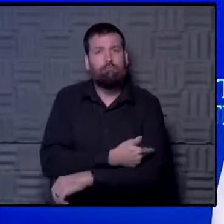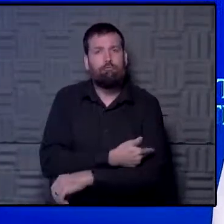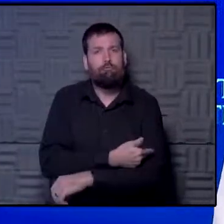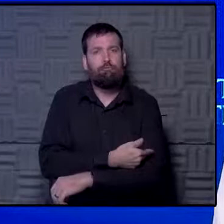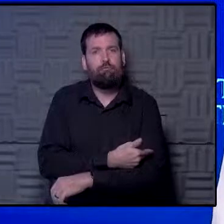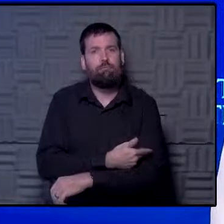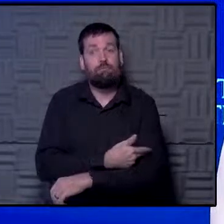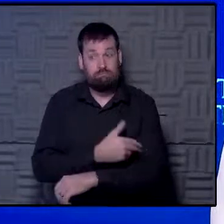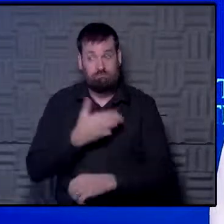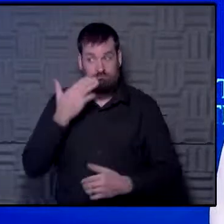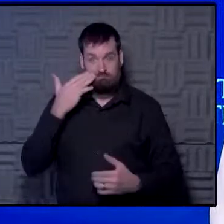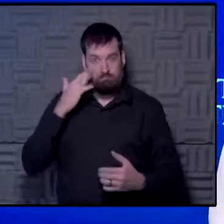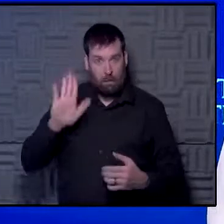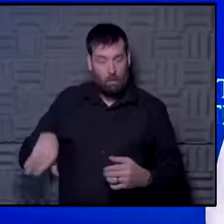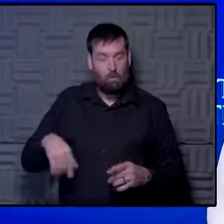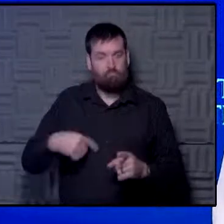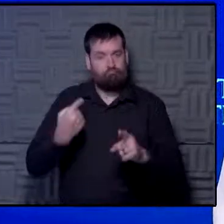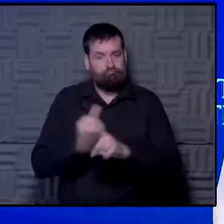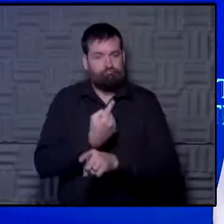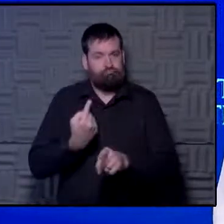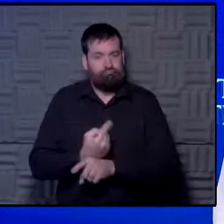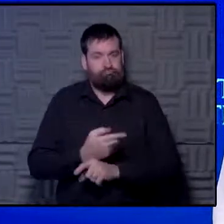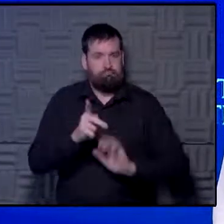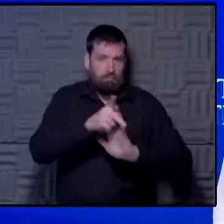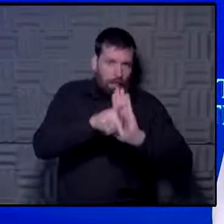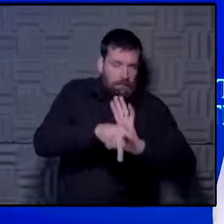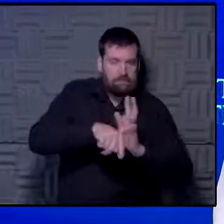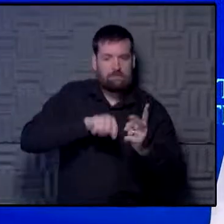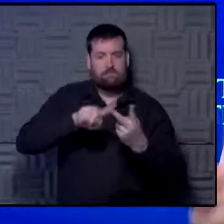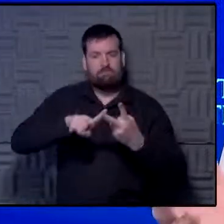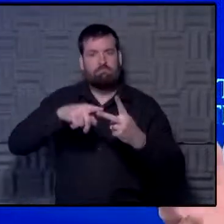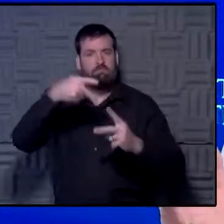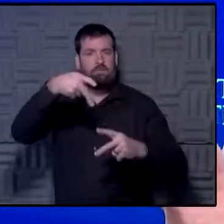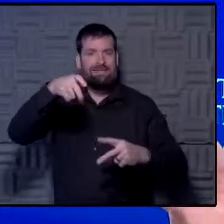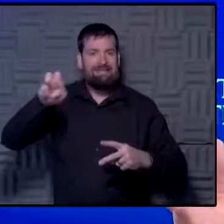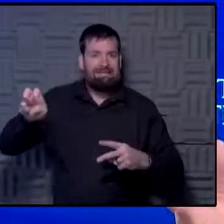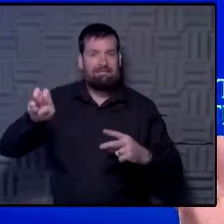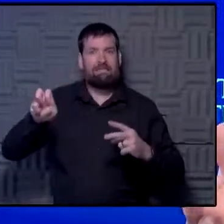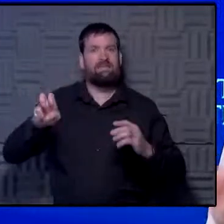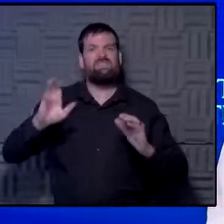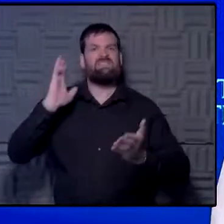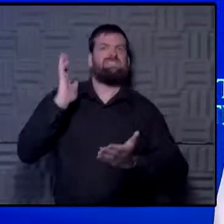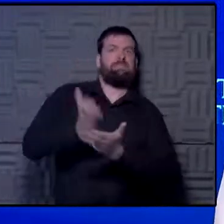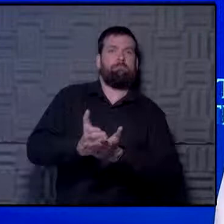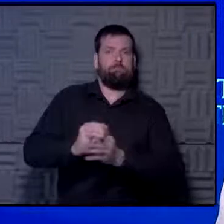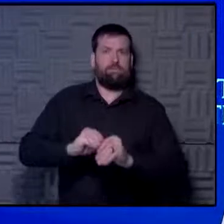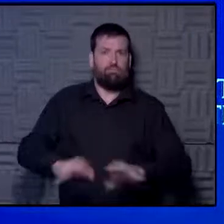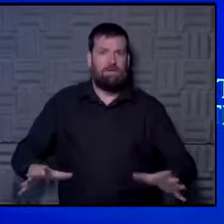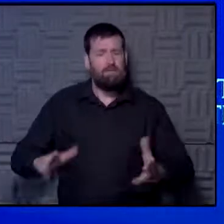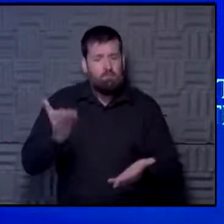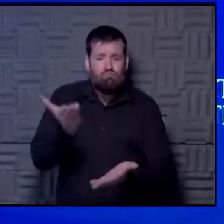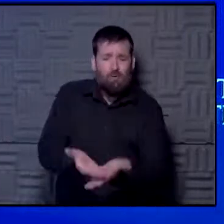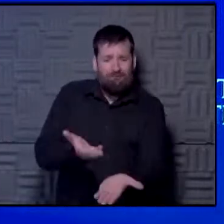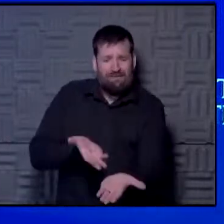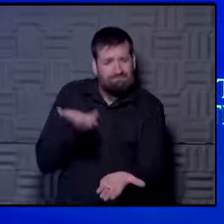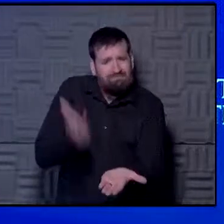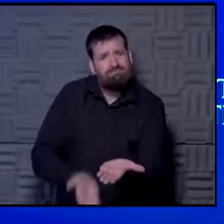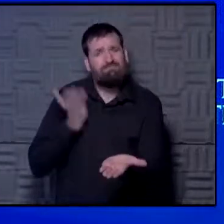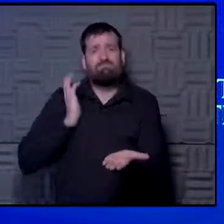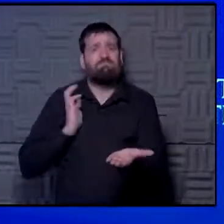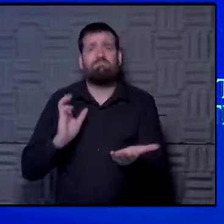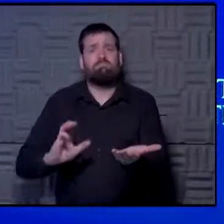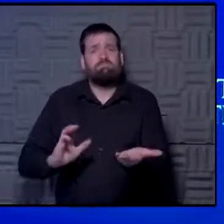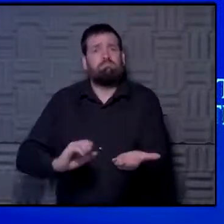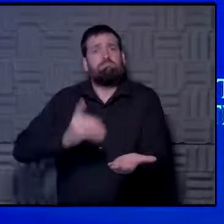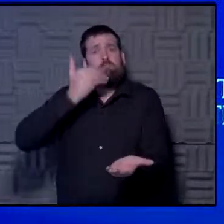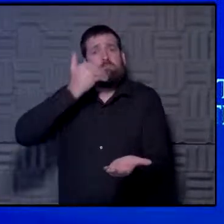And we know once we got the right PPE and the right protocols in place, we stop spreading it there. So the proof is right there. There is no